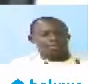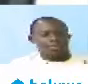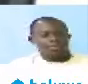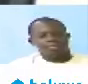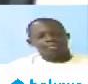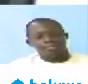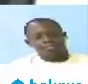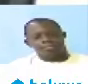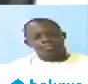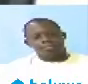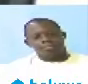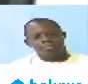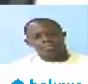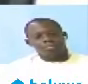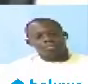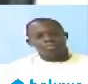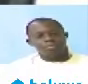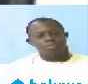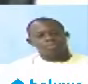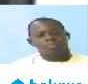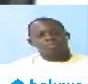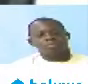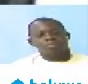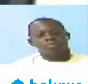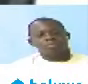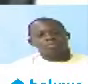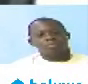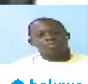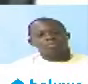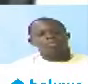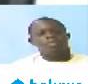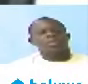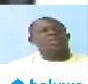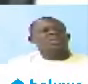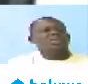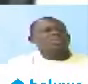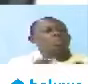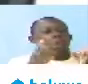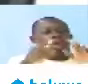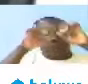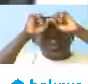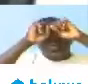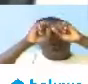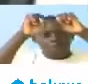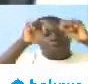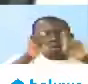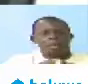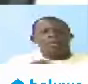will not be aware of. So but kakibar kumzama sakunda kuro kakibar ol sindi nyoma. But just like a government